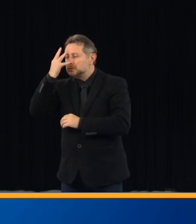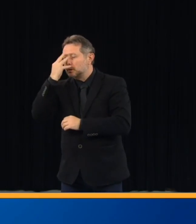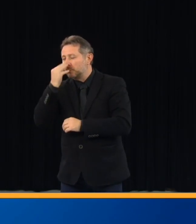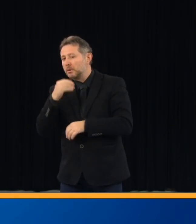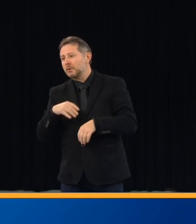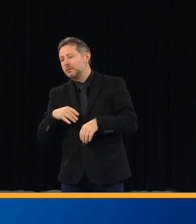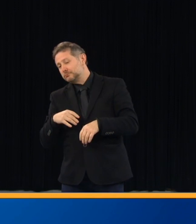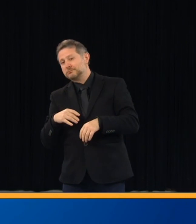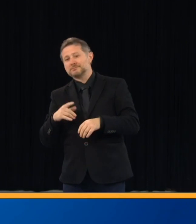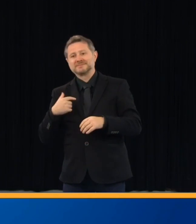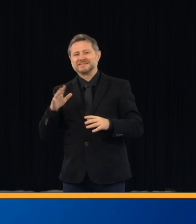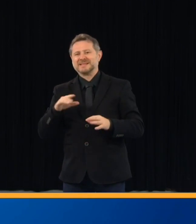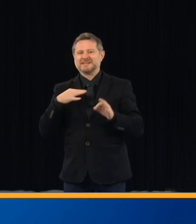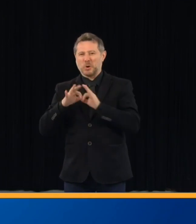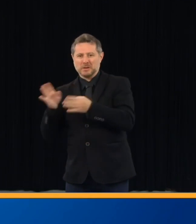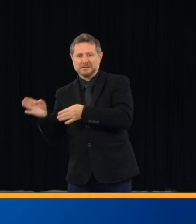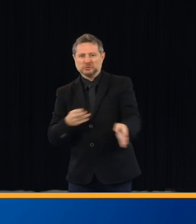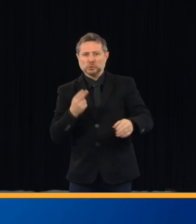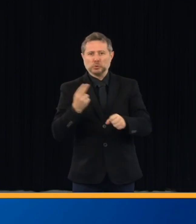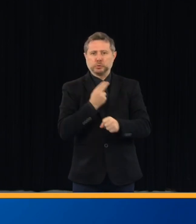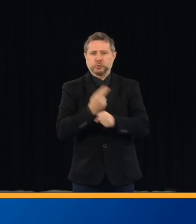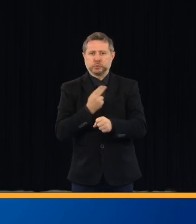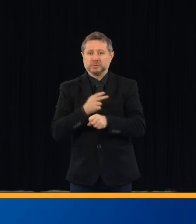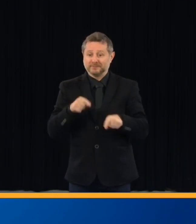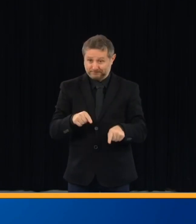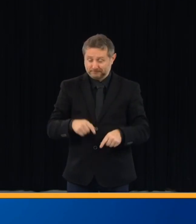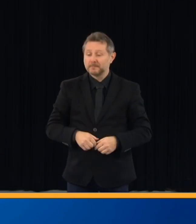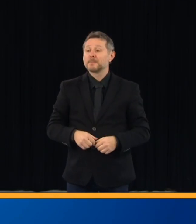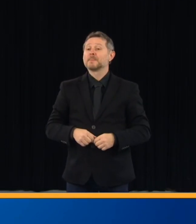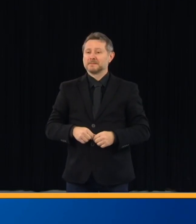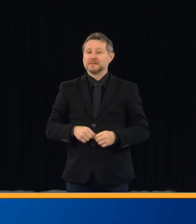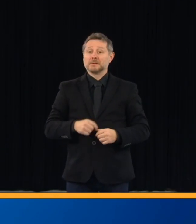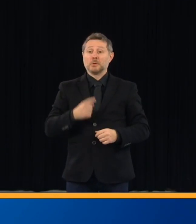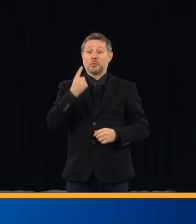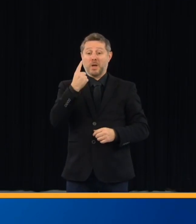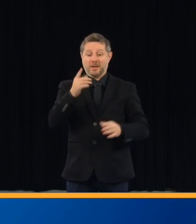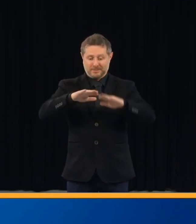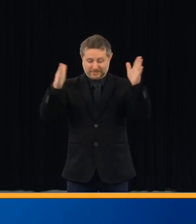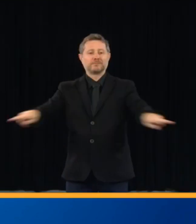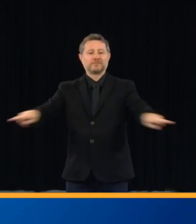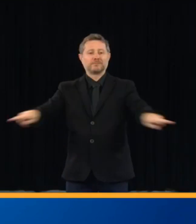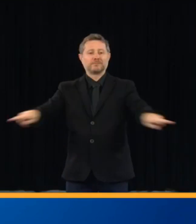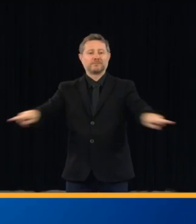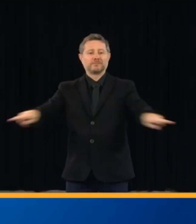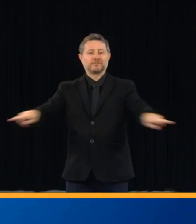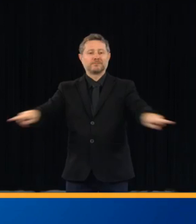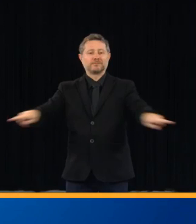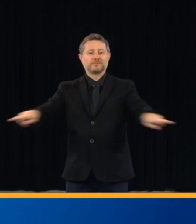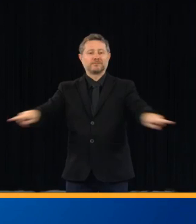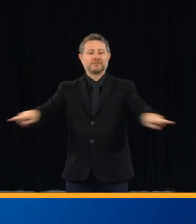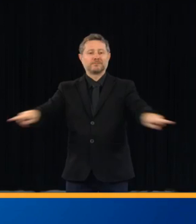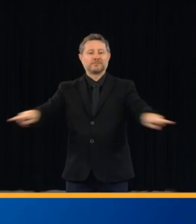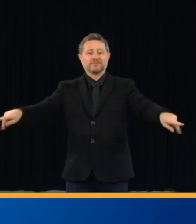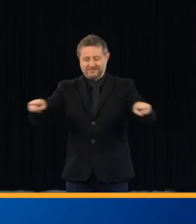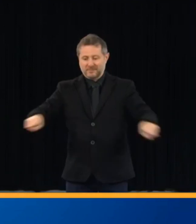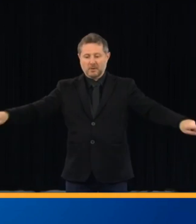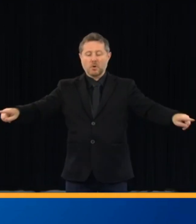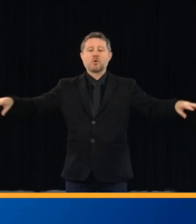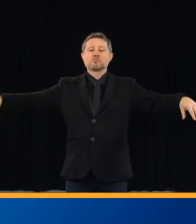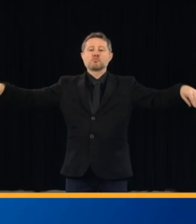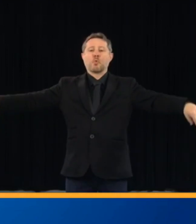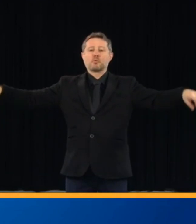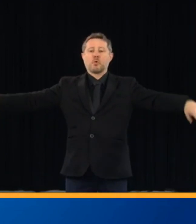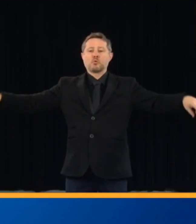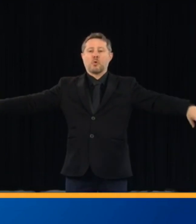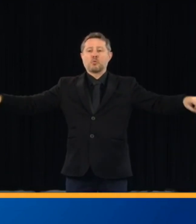ventilators. We put out a protocol. All the hospitals are practicing that now. one ventilator, two sets of tubes can do two patients.